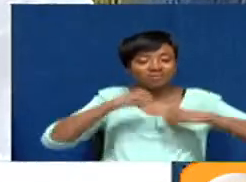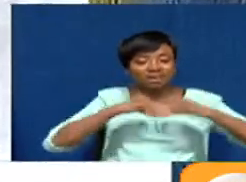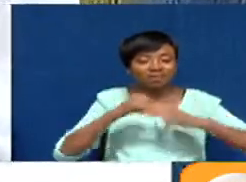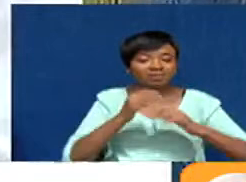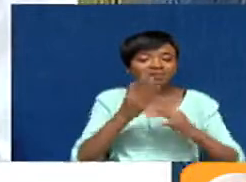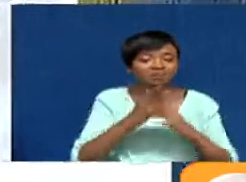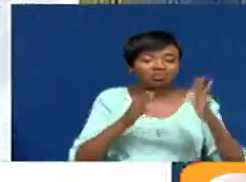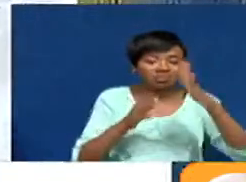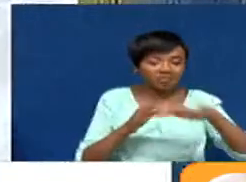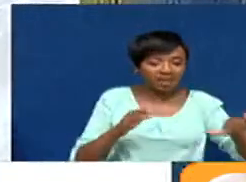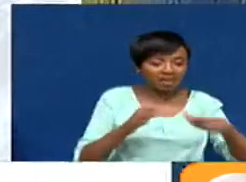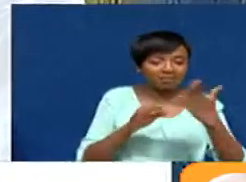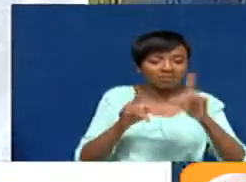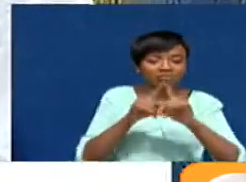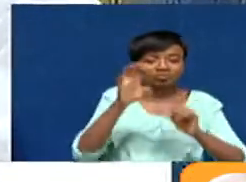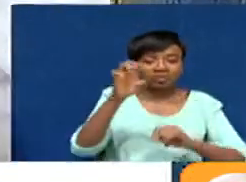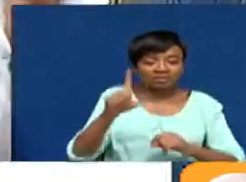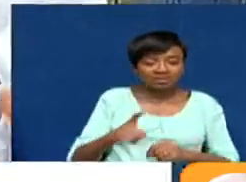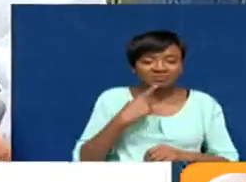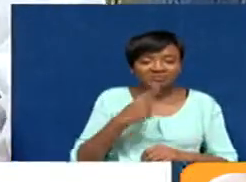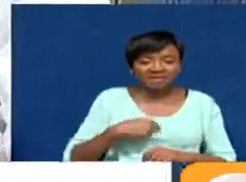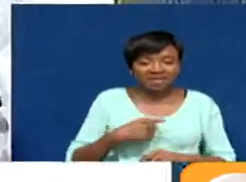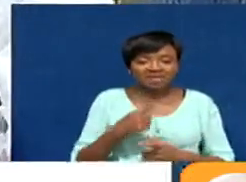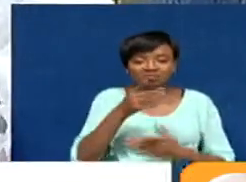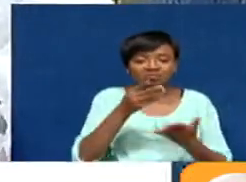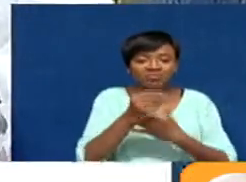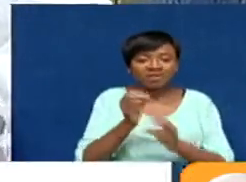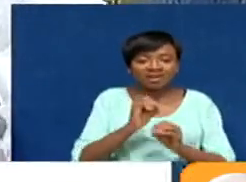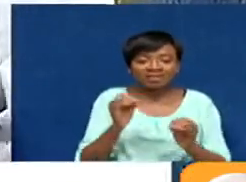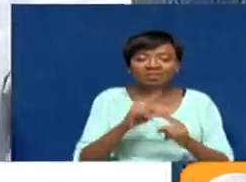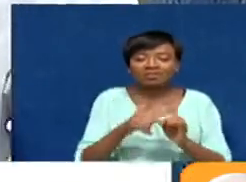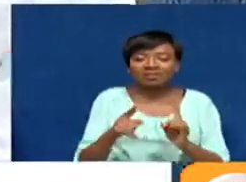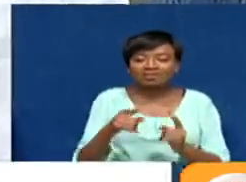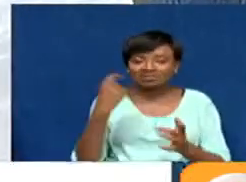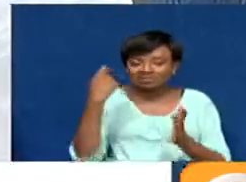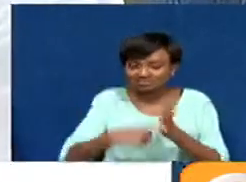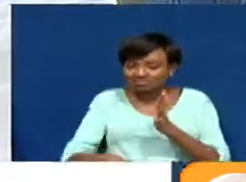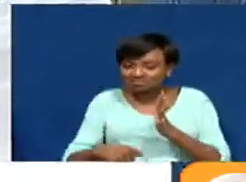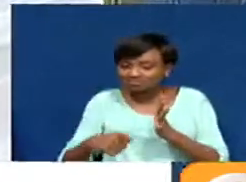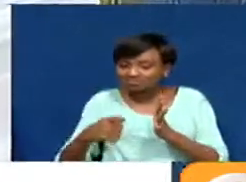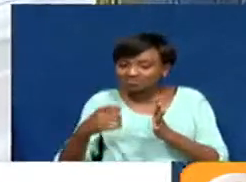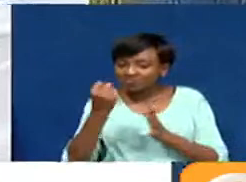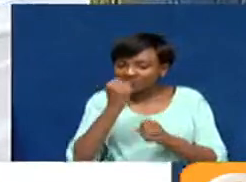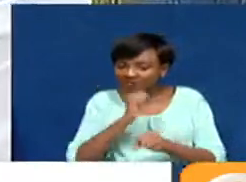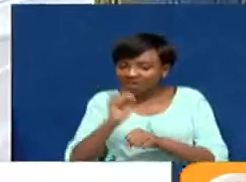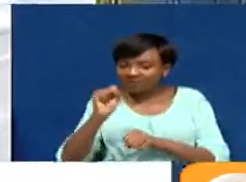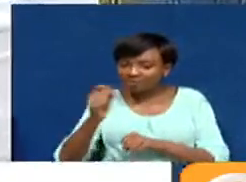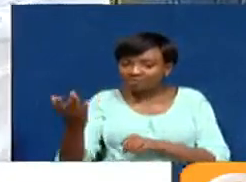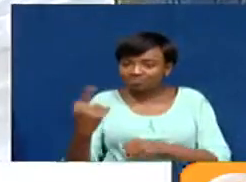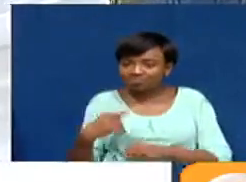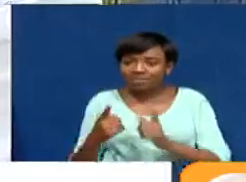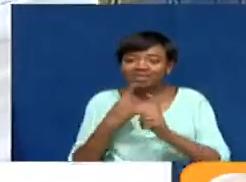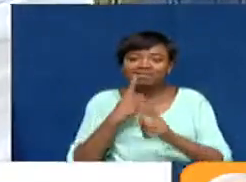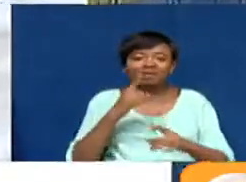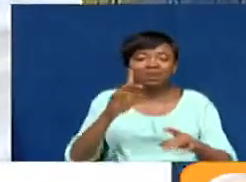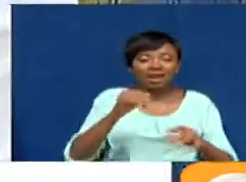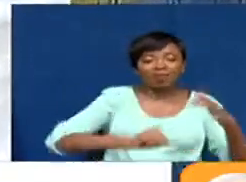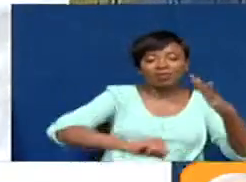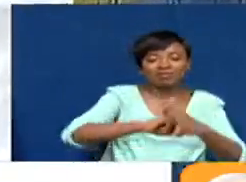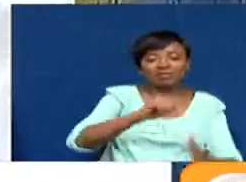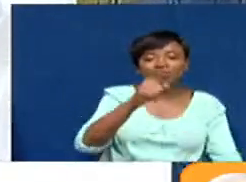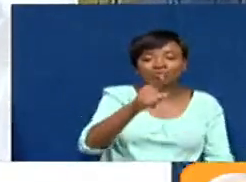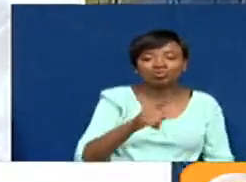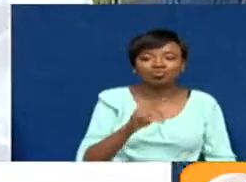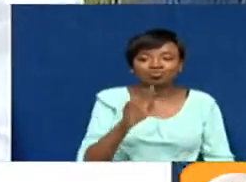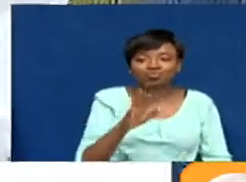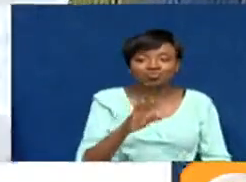executive is lying to us that you're not paying, but taking 5 shillings from you and a few weeks later telling you that we're actually cushioning you for 20 shillings